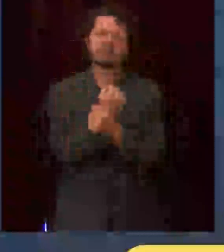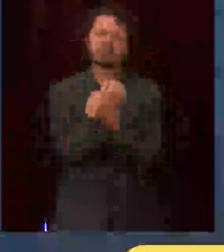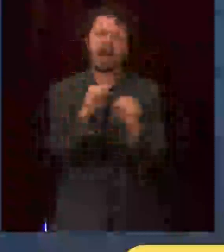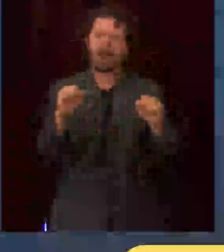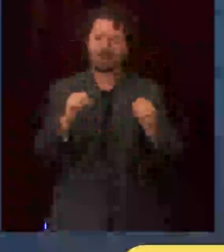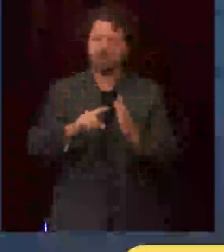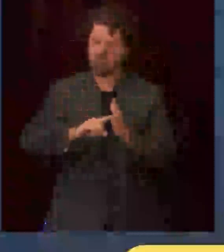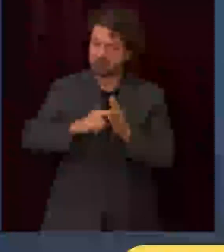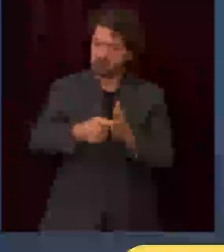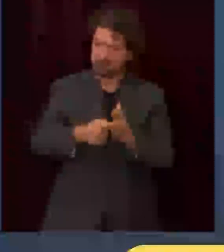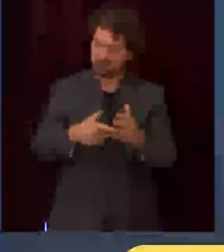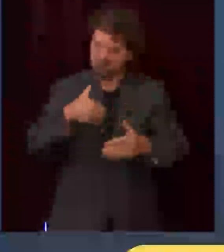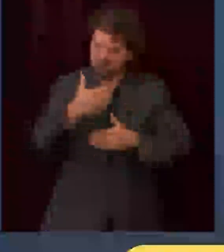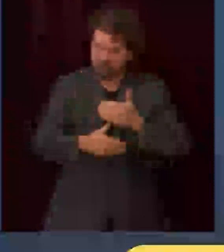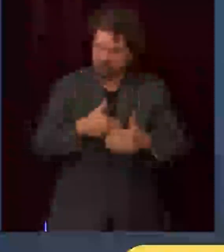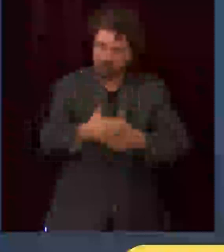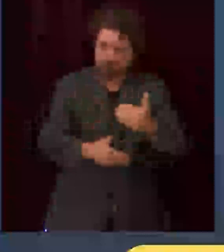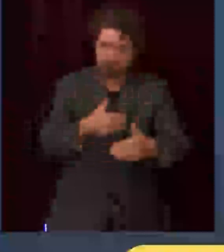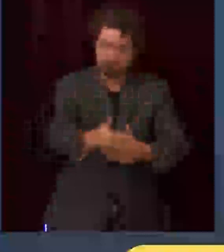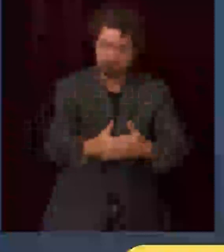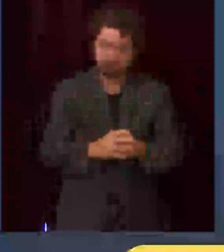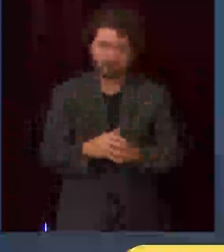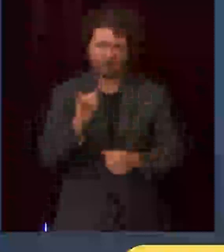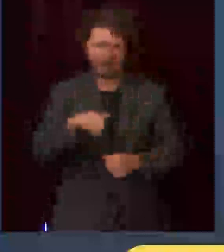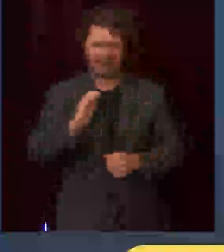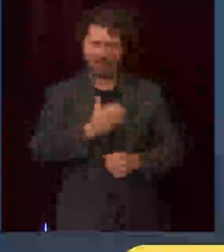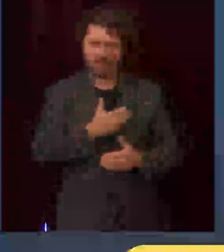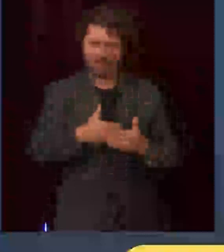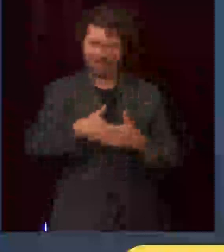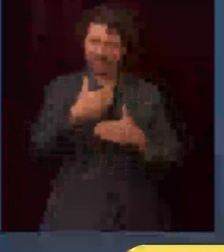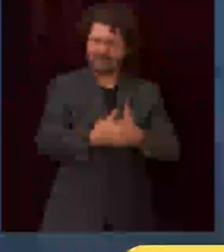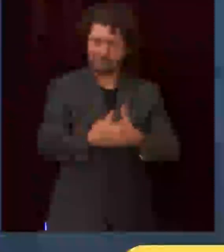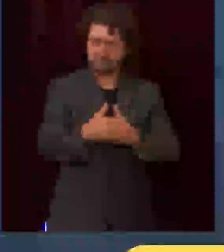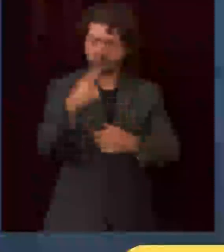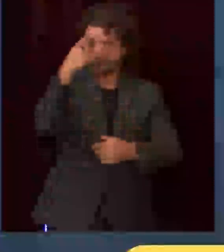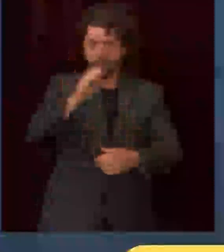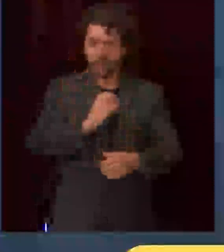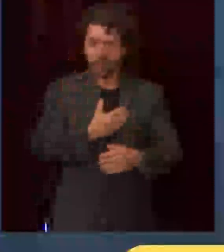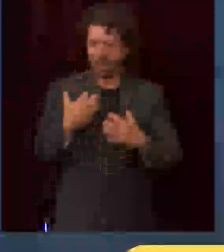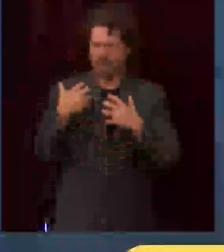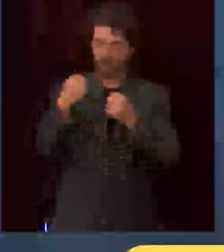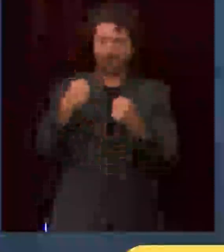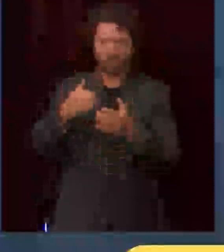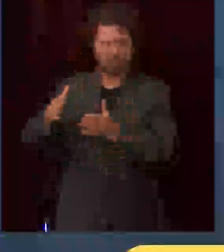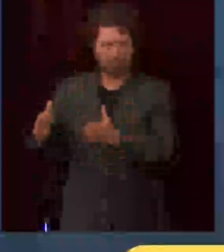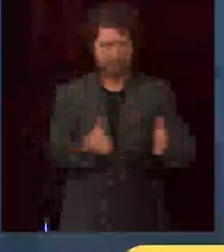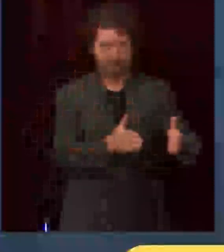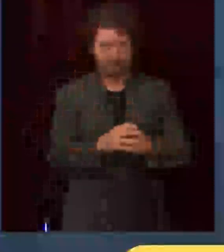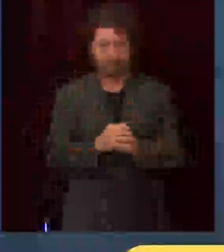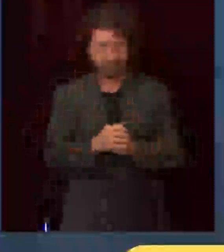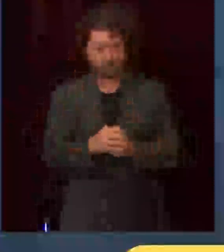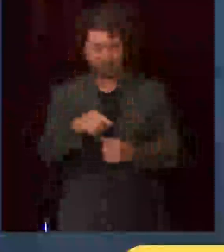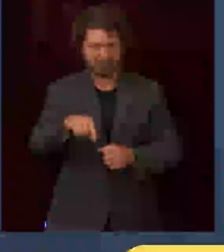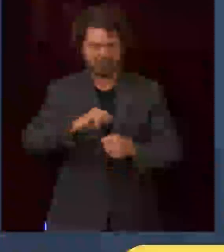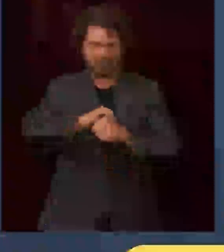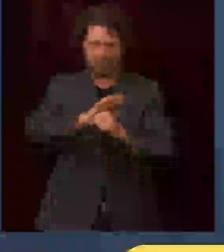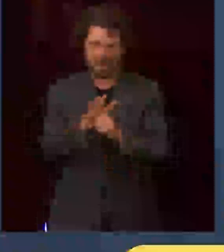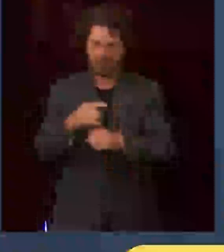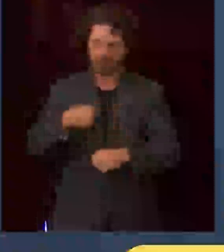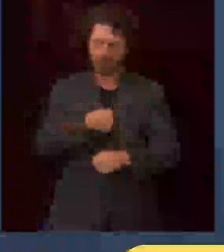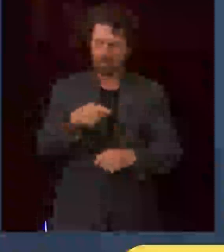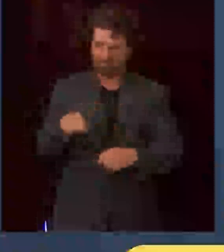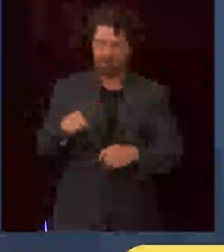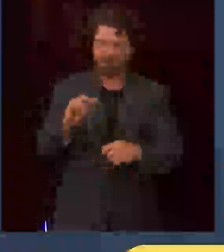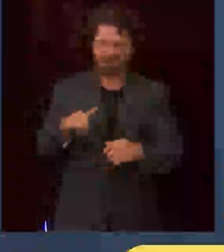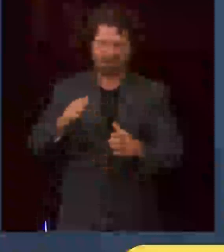These are our next steps to recover from the COVID-19 scourge. This is a path that will have more businesses opening.